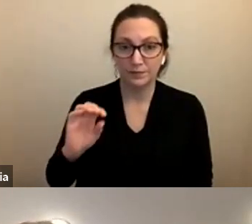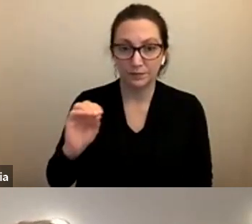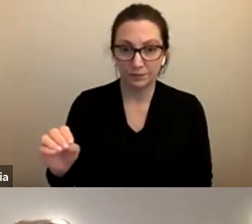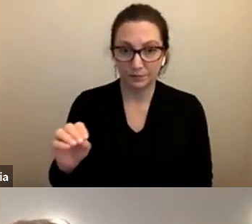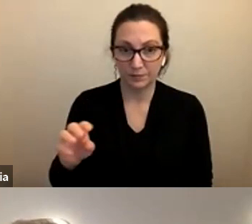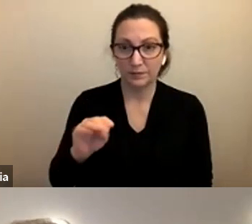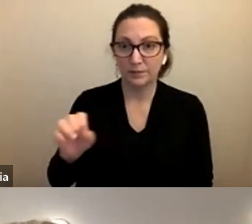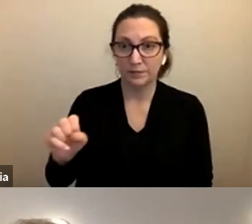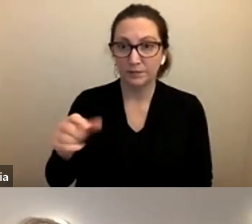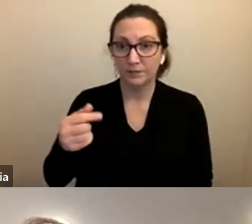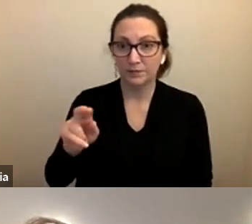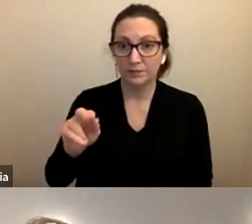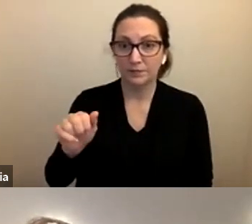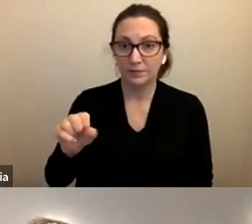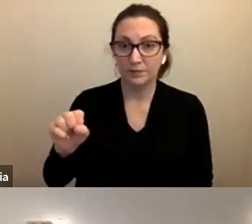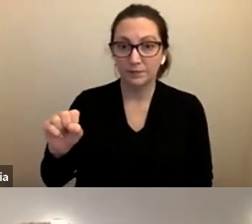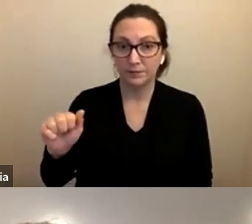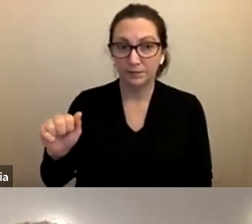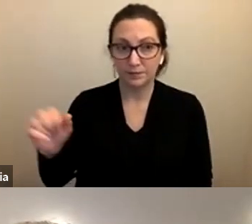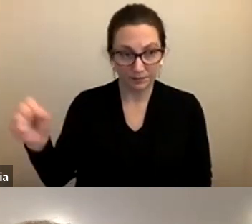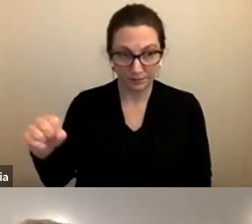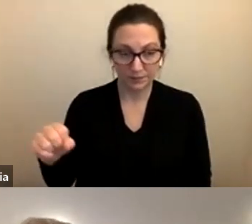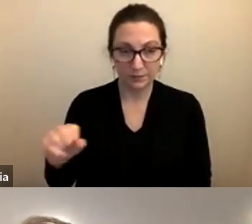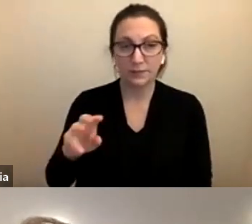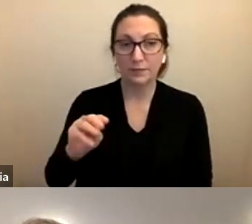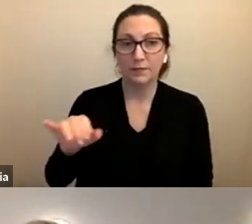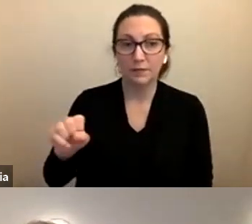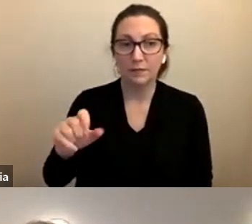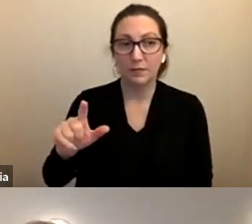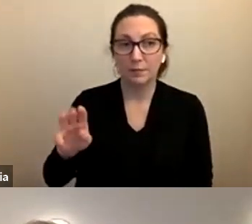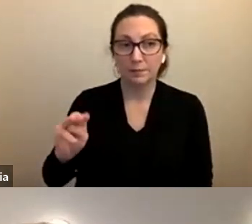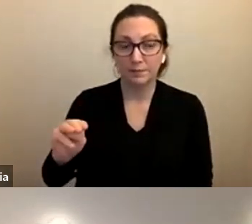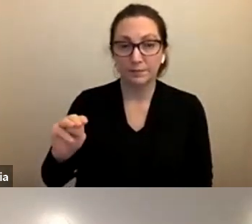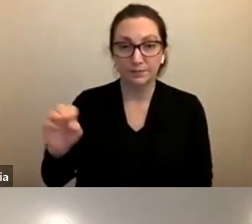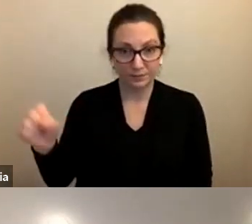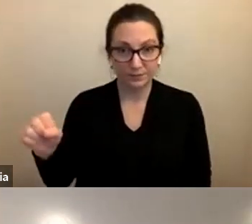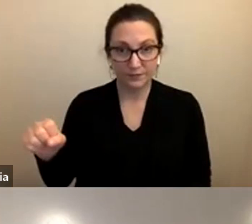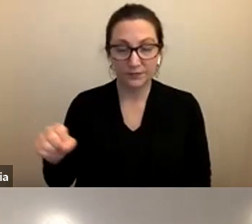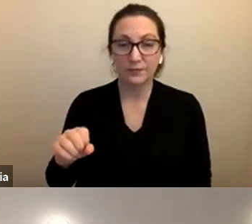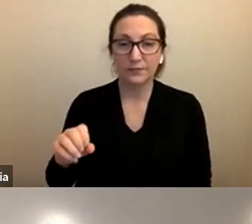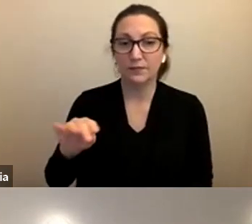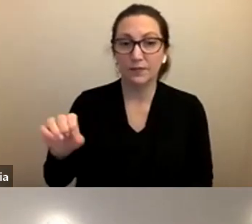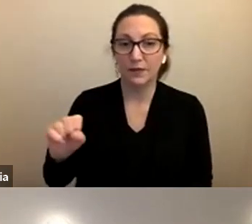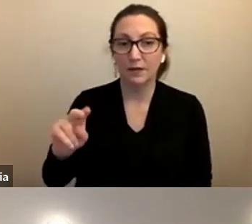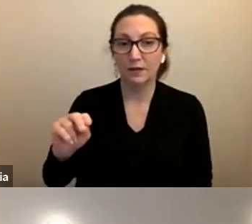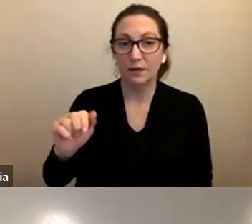Ms. Grassa, Yes. Ms. Lam, Yes. Ms.